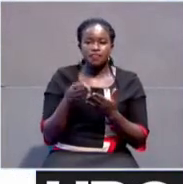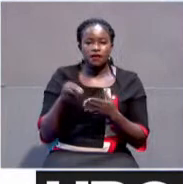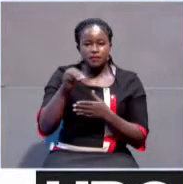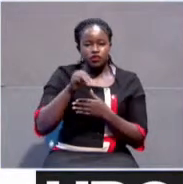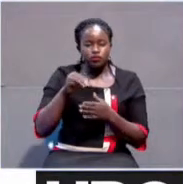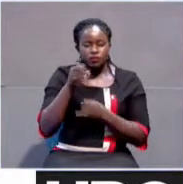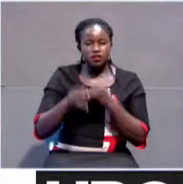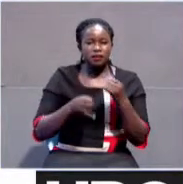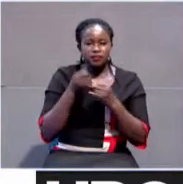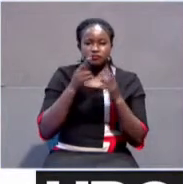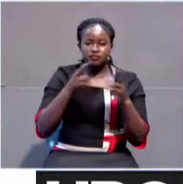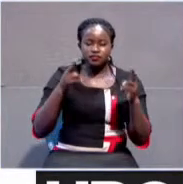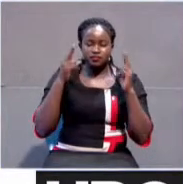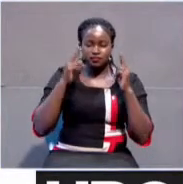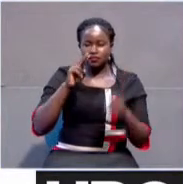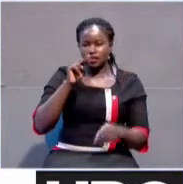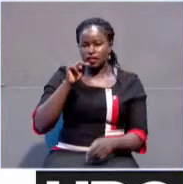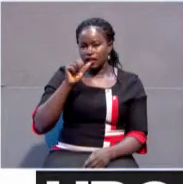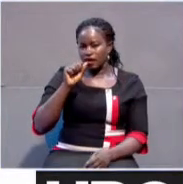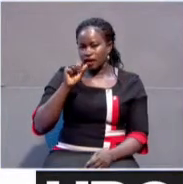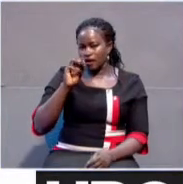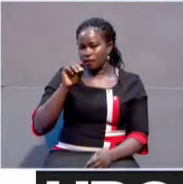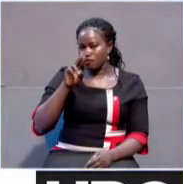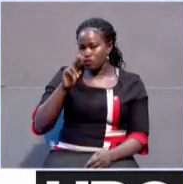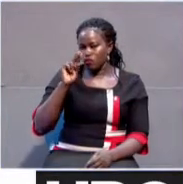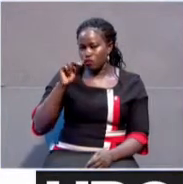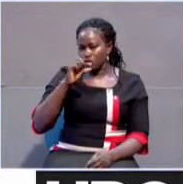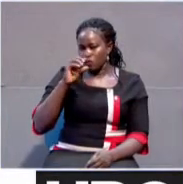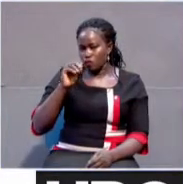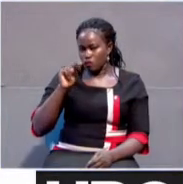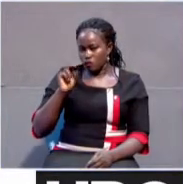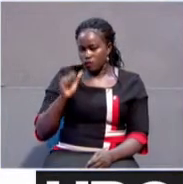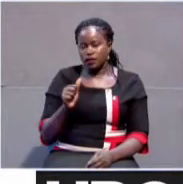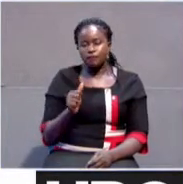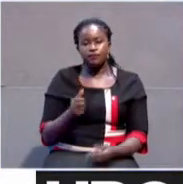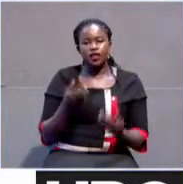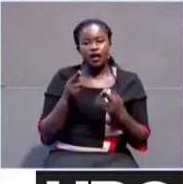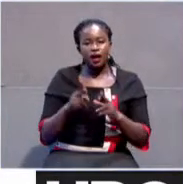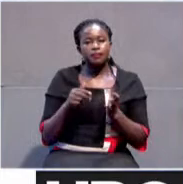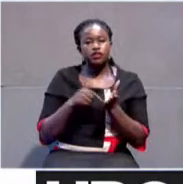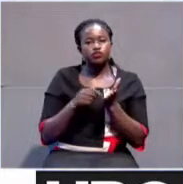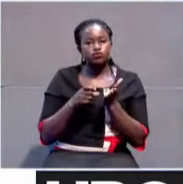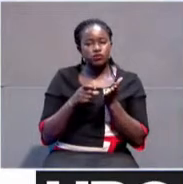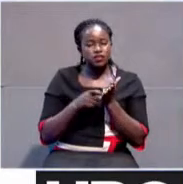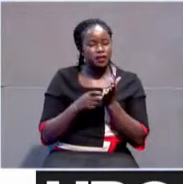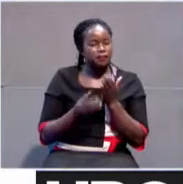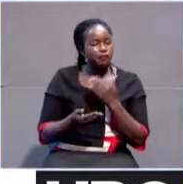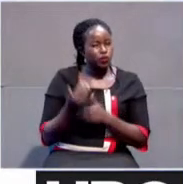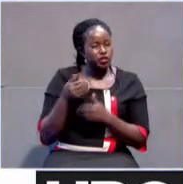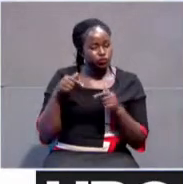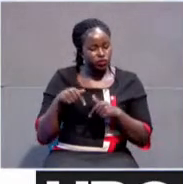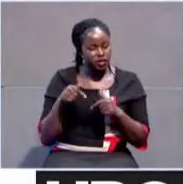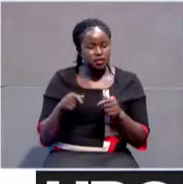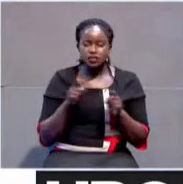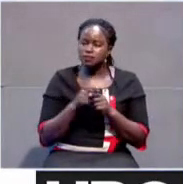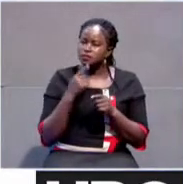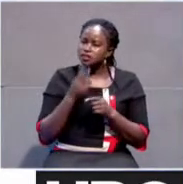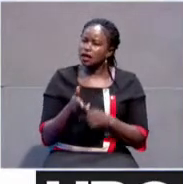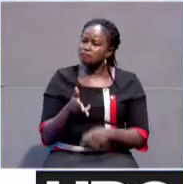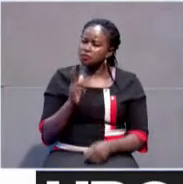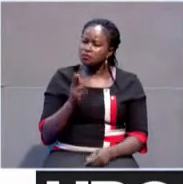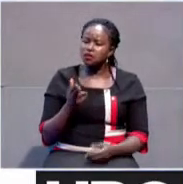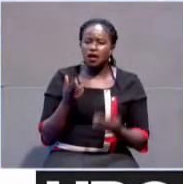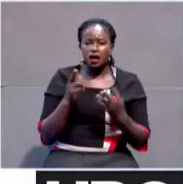in Namungona. The incident happened earlier on Tuesday, and it's alleged that the shooting